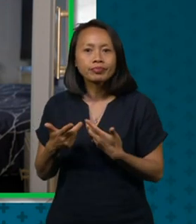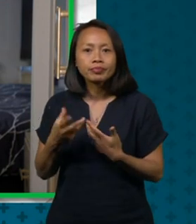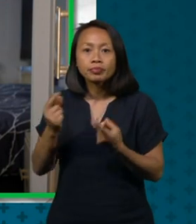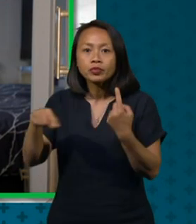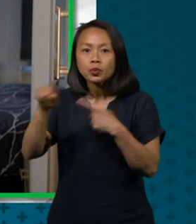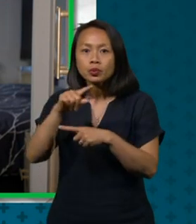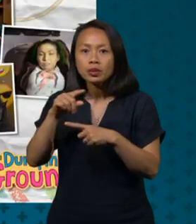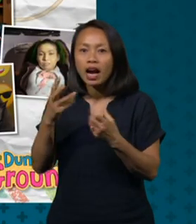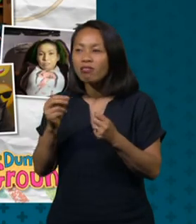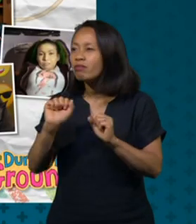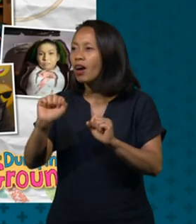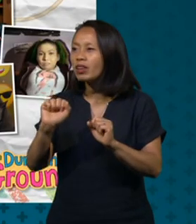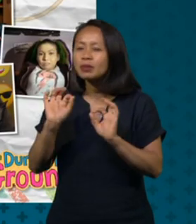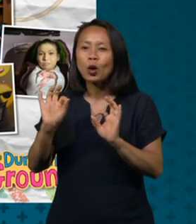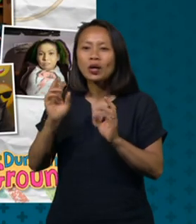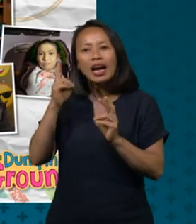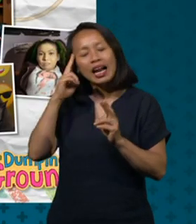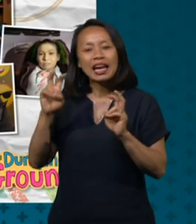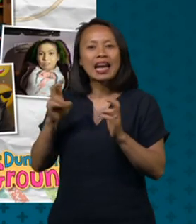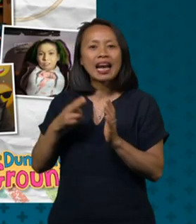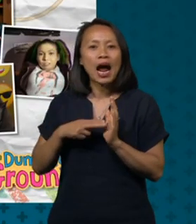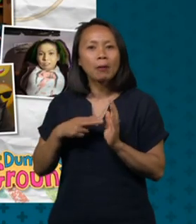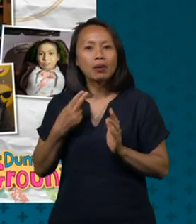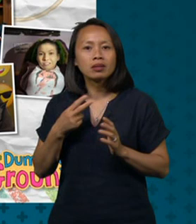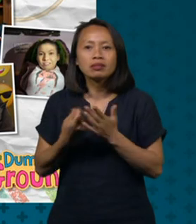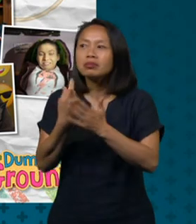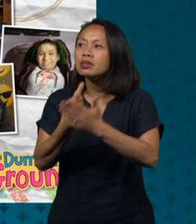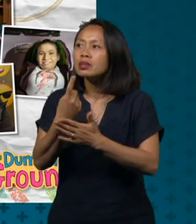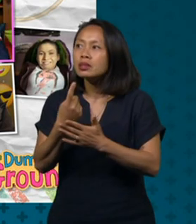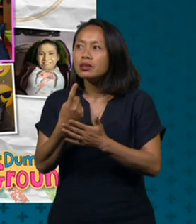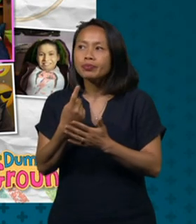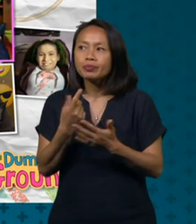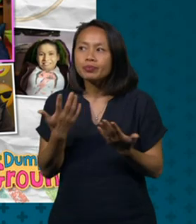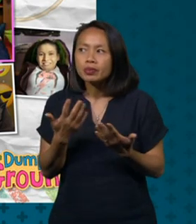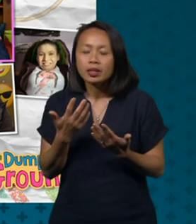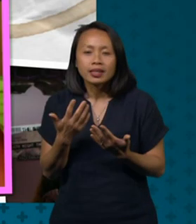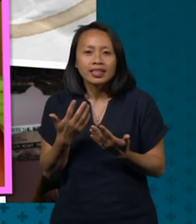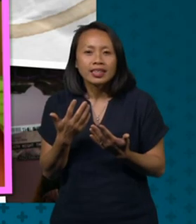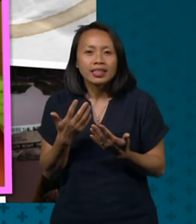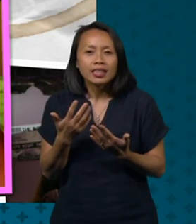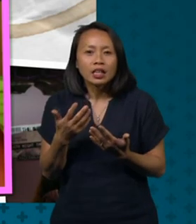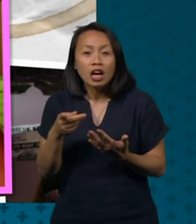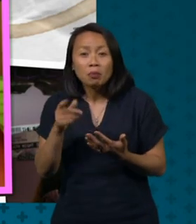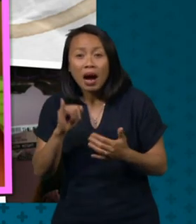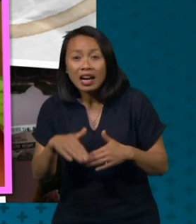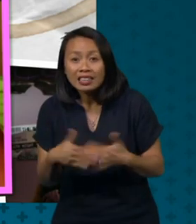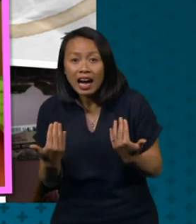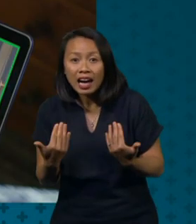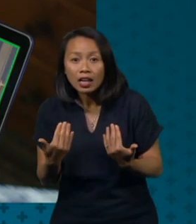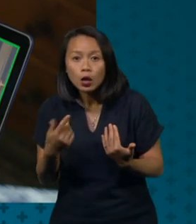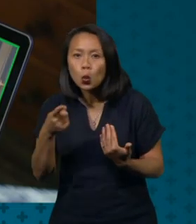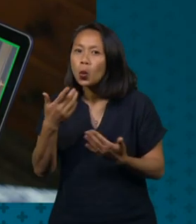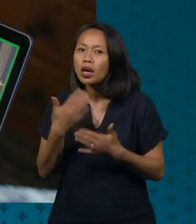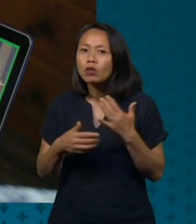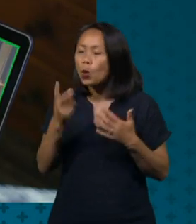best. Jodie, if you're having a bad day, you're never too old for a jelly bath. Beaker advice, the original and best.